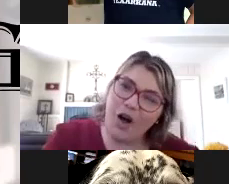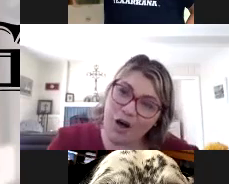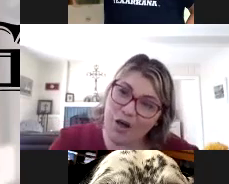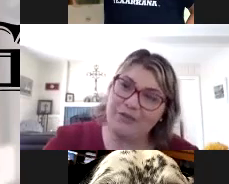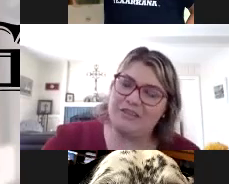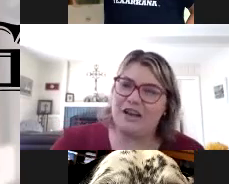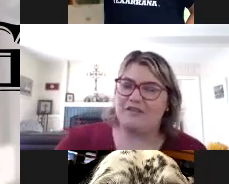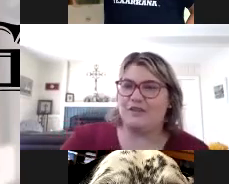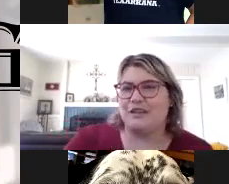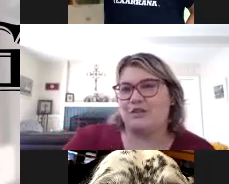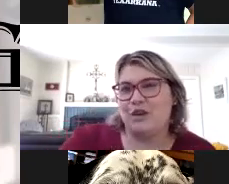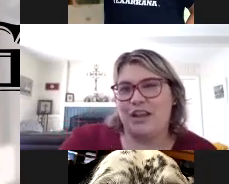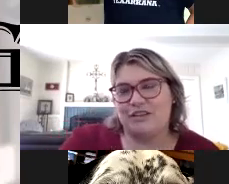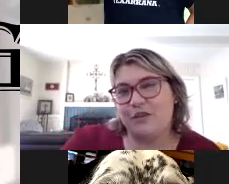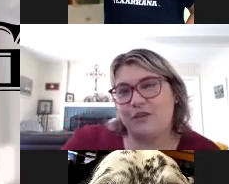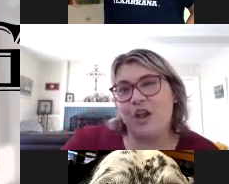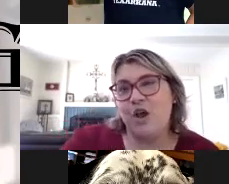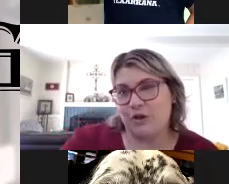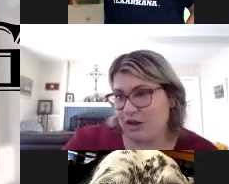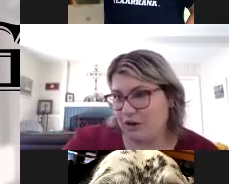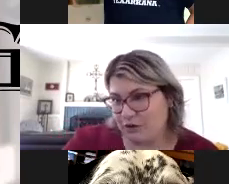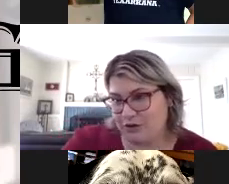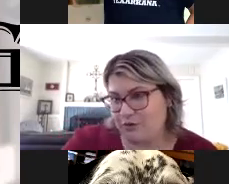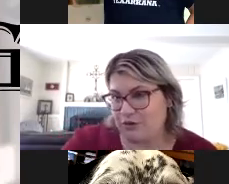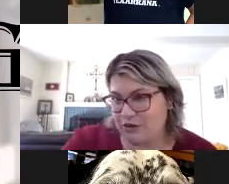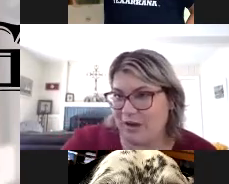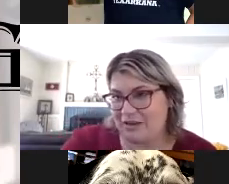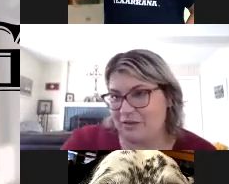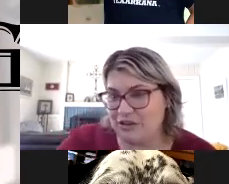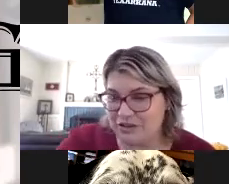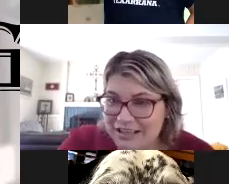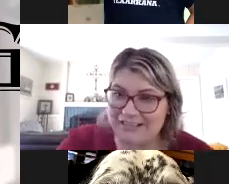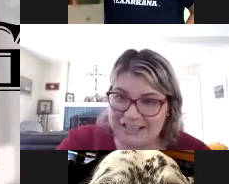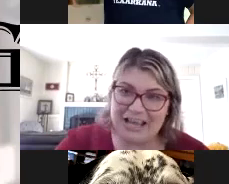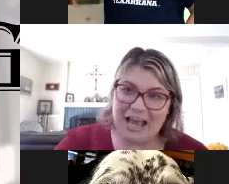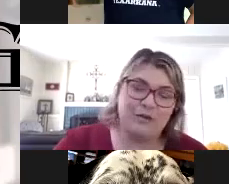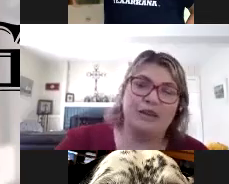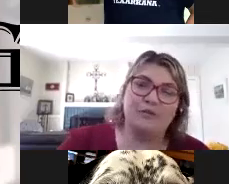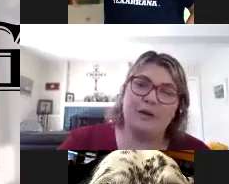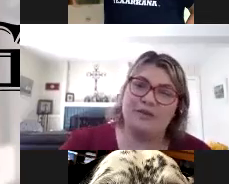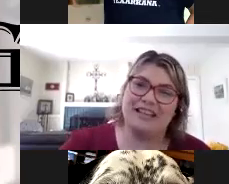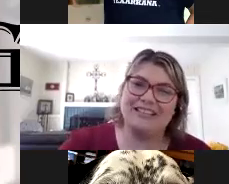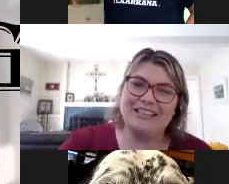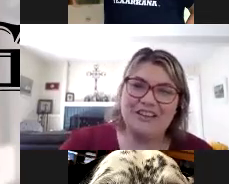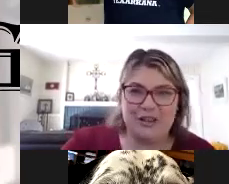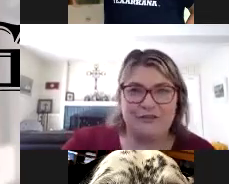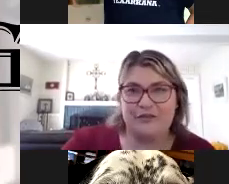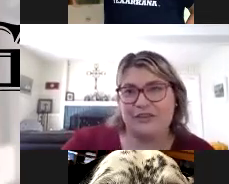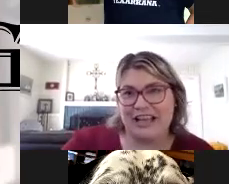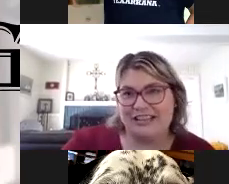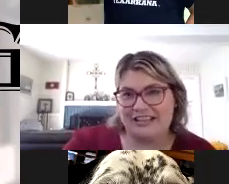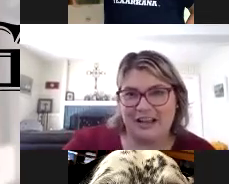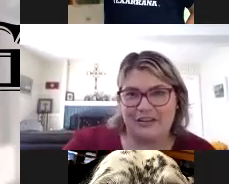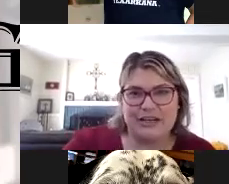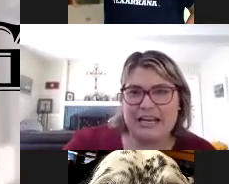So all 55 of those Electoral College votes would go to Joe Biden, which doesn't adequately represent all of the